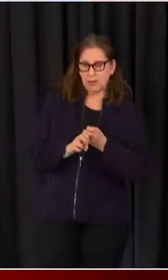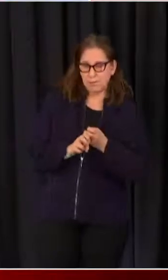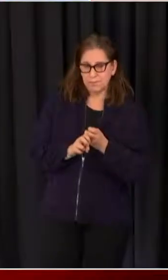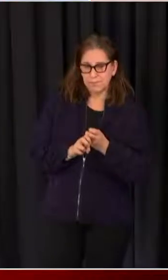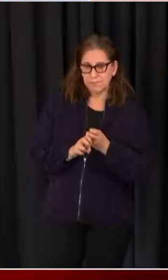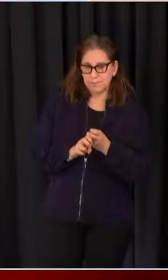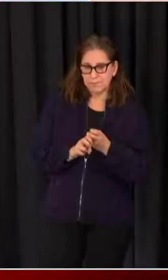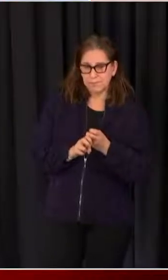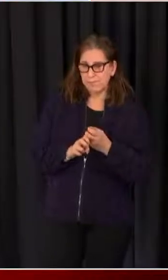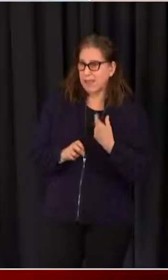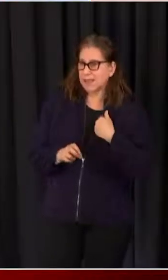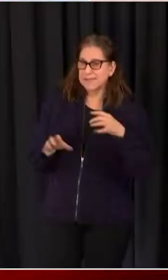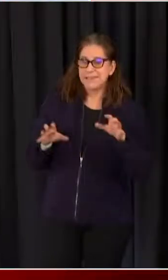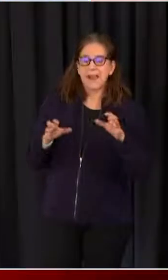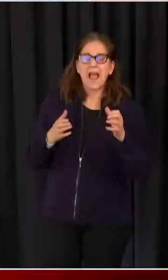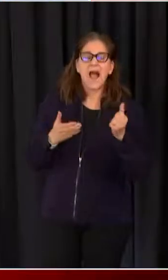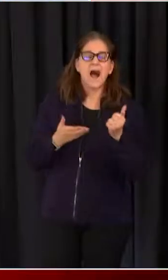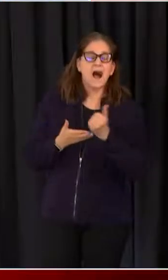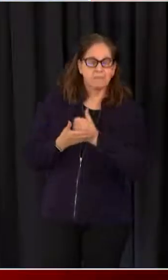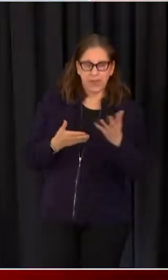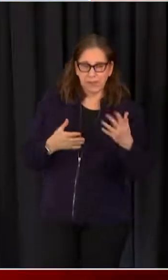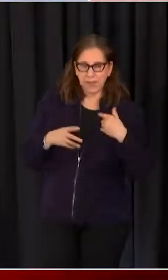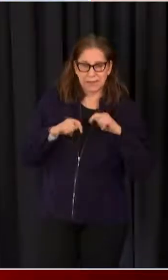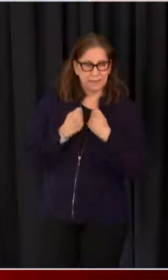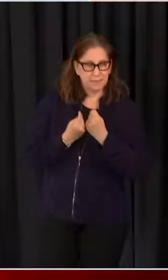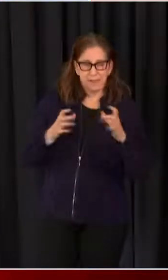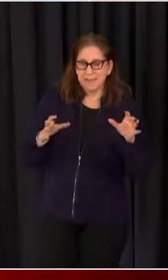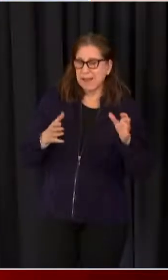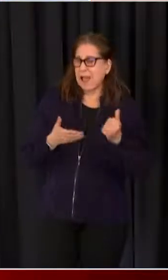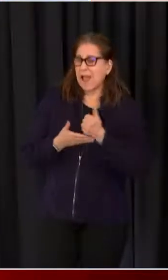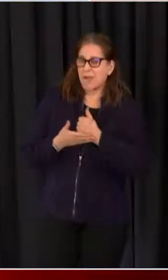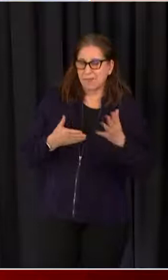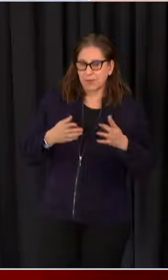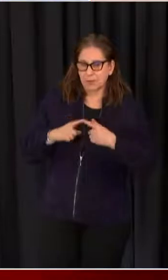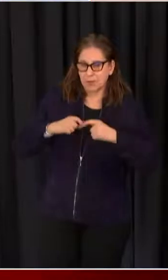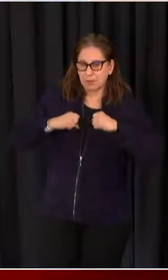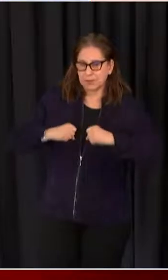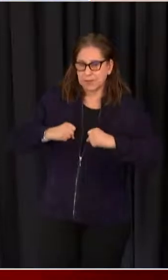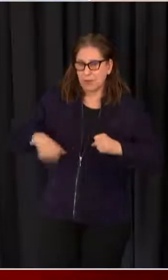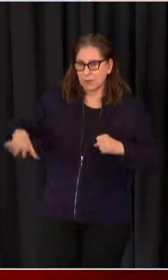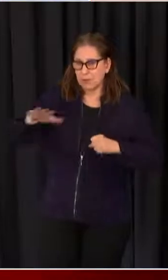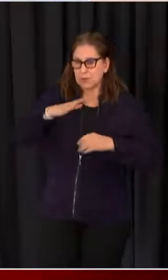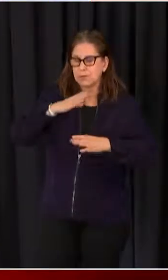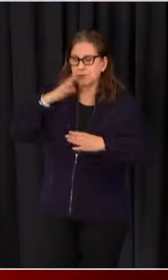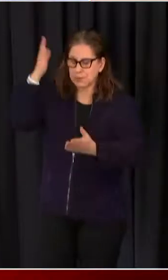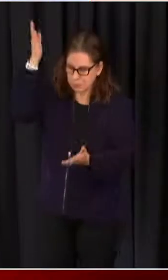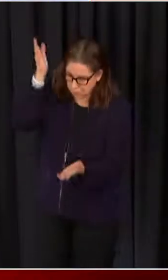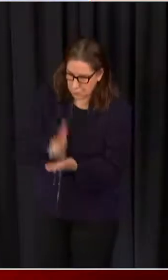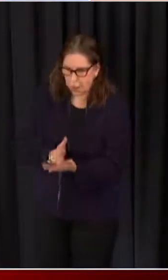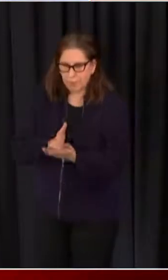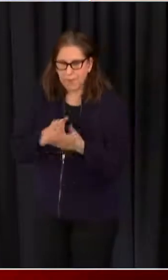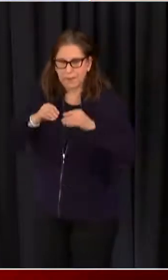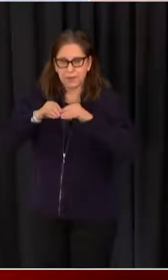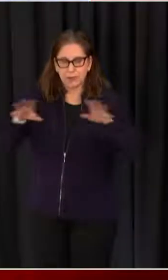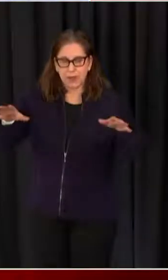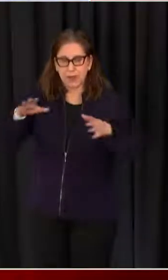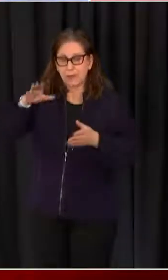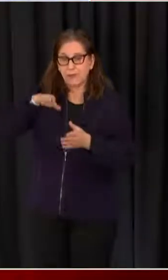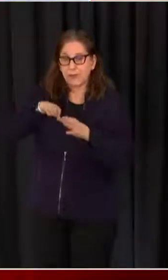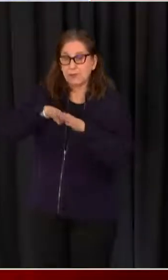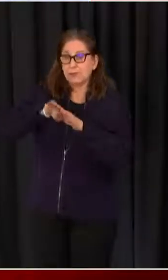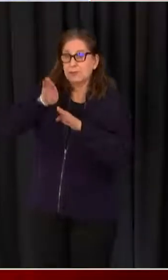having said all of that, DC residents blunted the curve. They did by their actions.